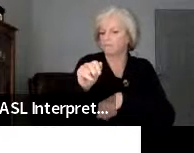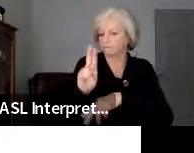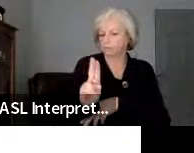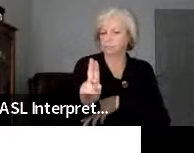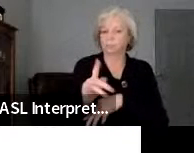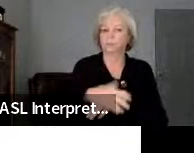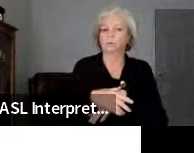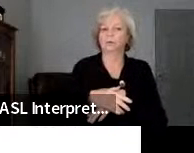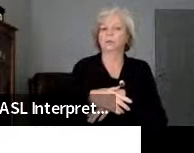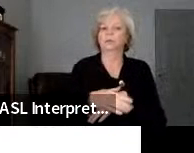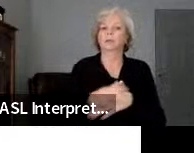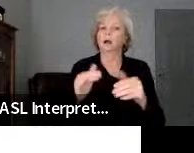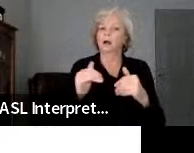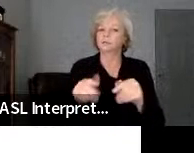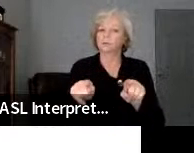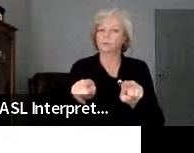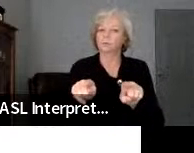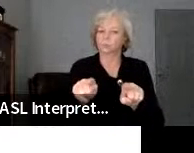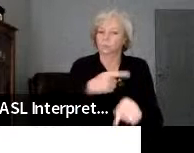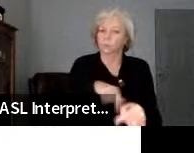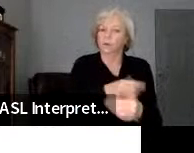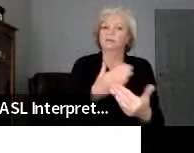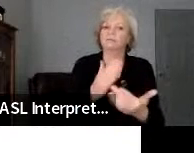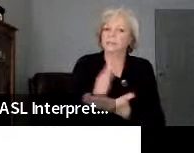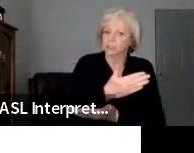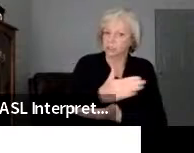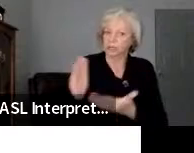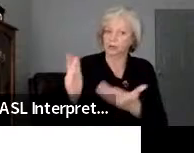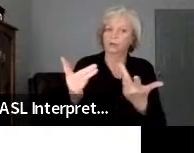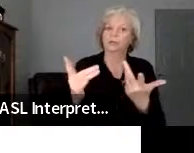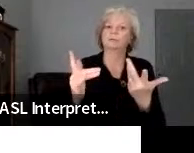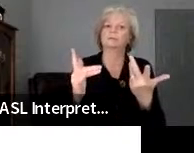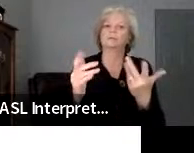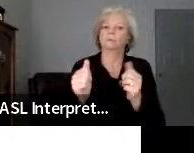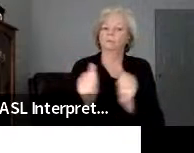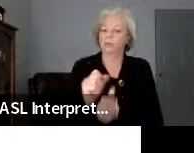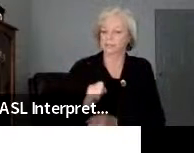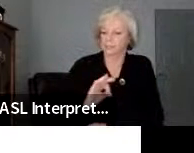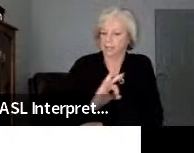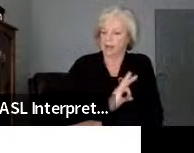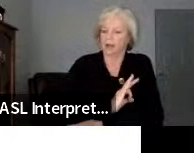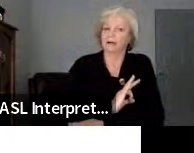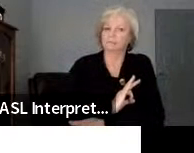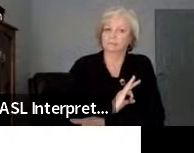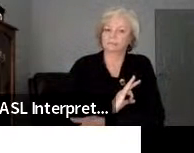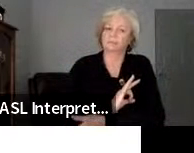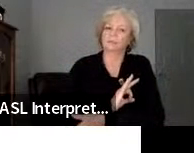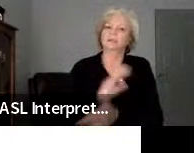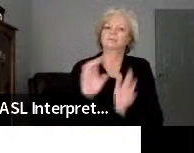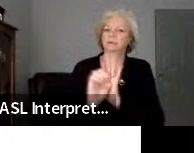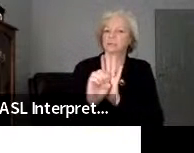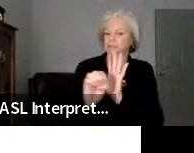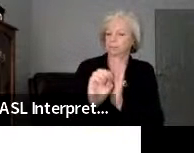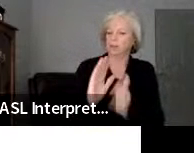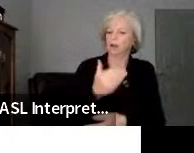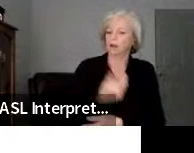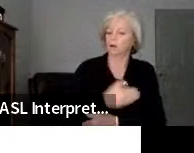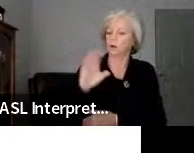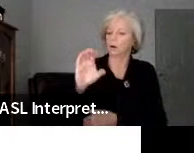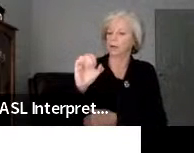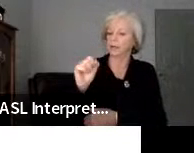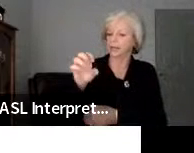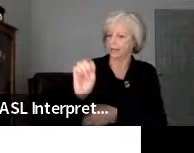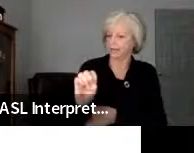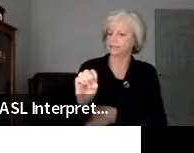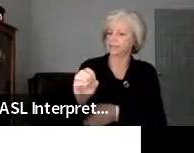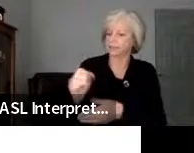also been sharing staff, training, and coordinating very closely together. For example, our case investigation team works